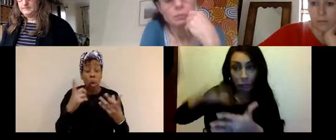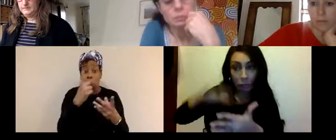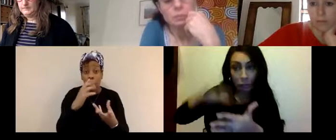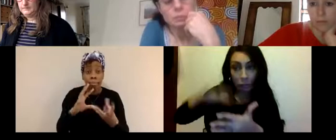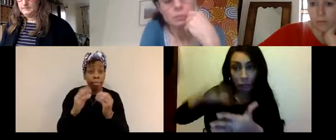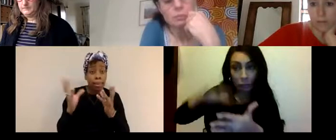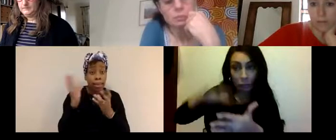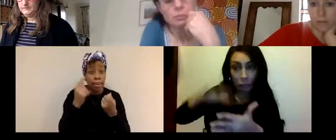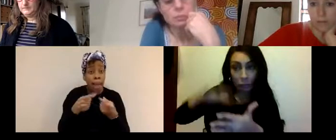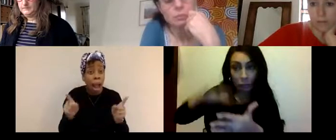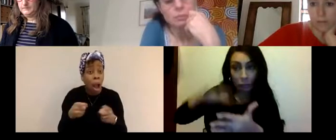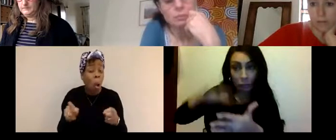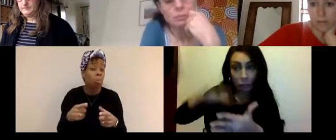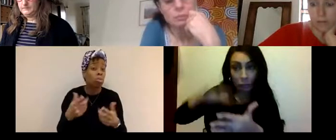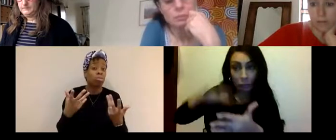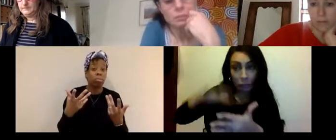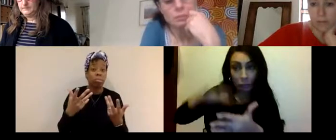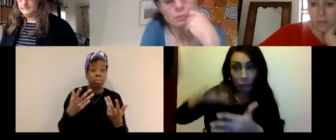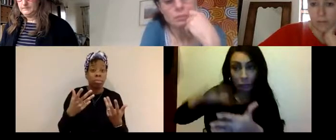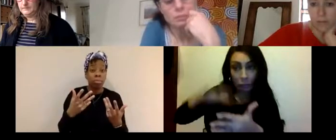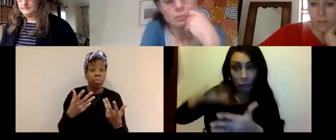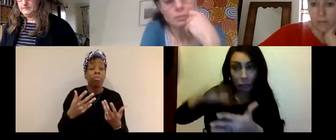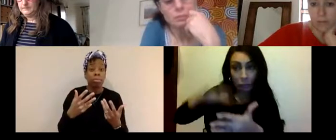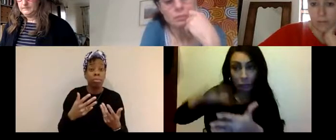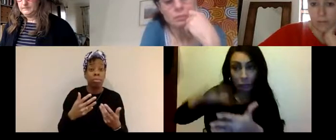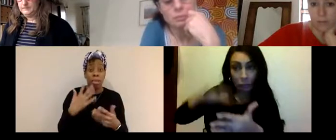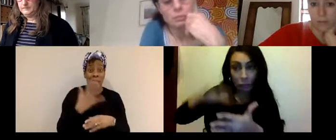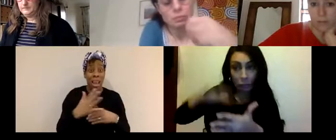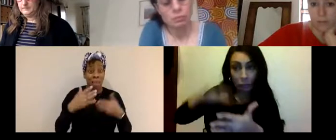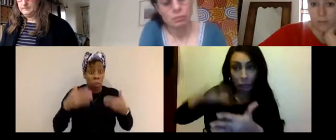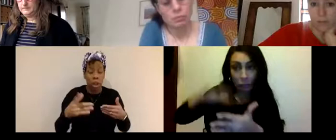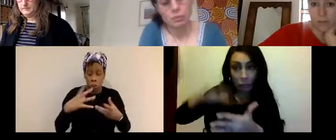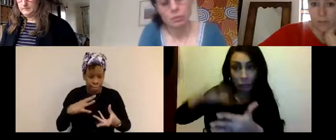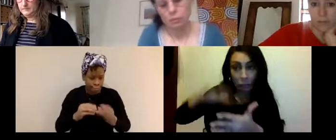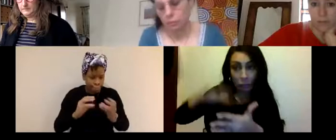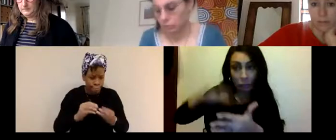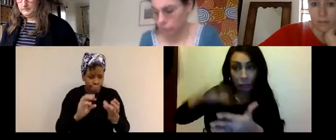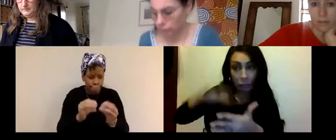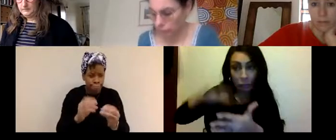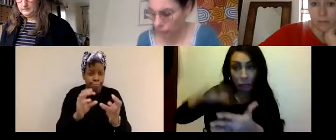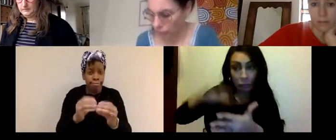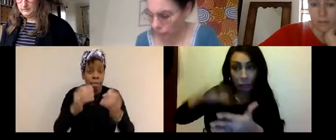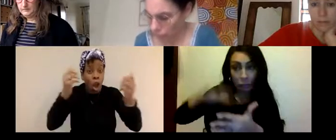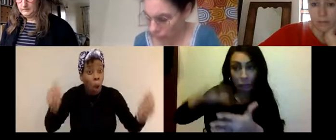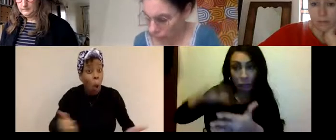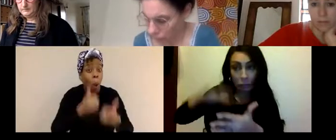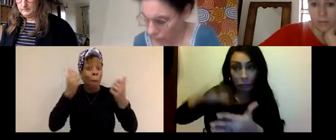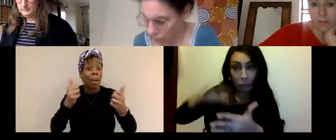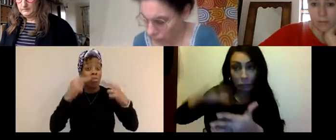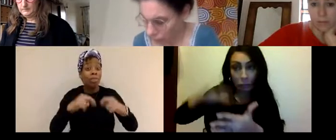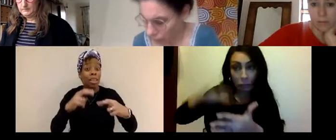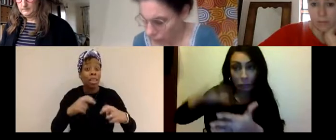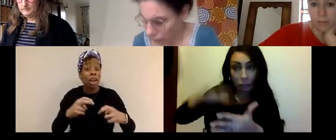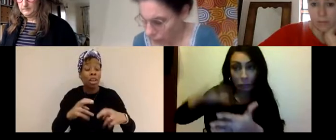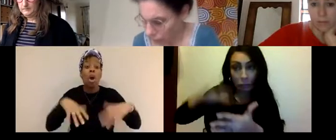written. But it might be that someone's made that work within those 5 weeks and completed their research, or it might be they've